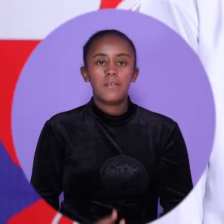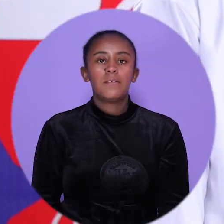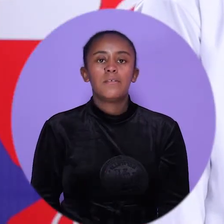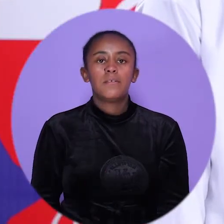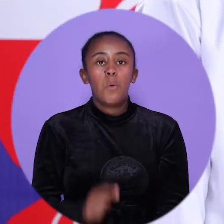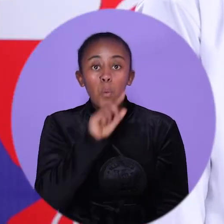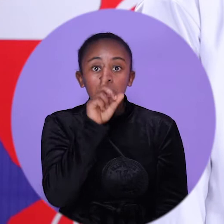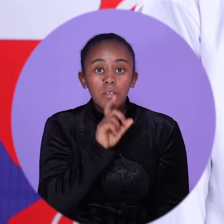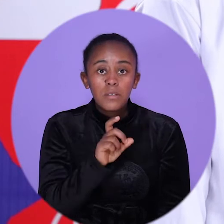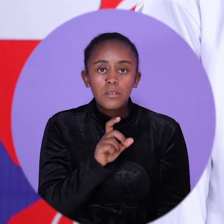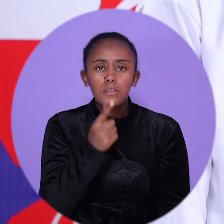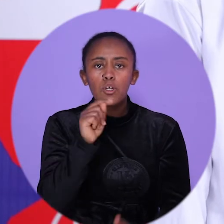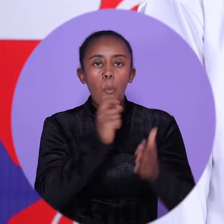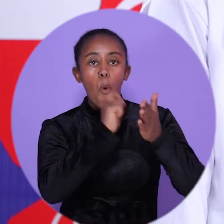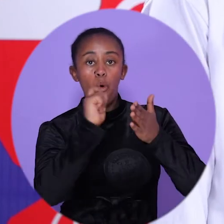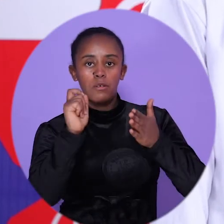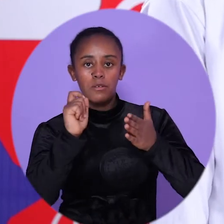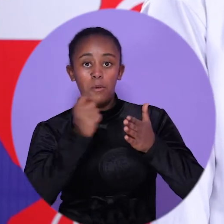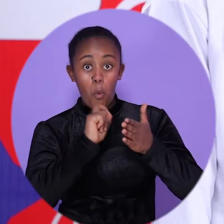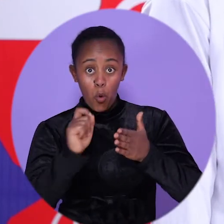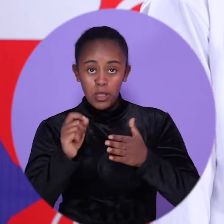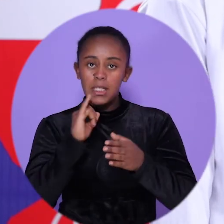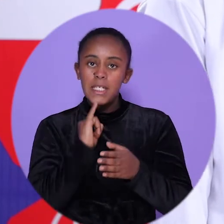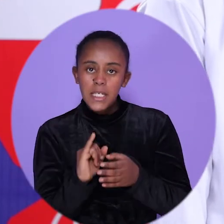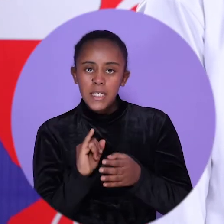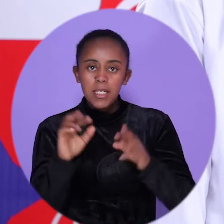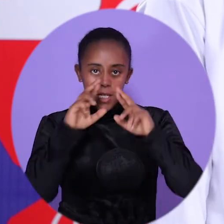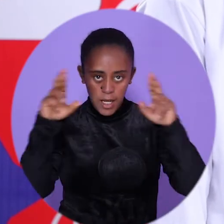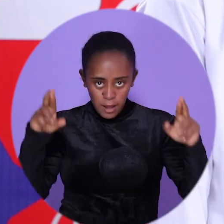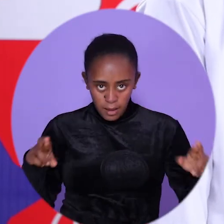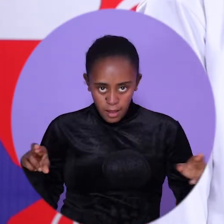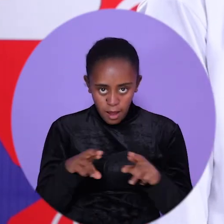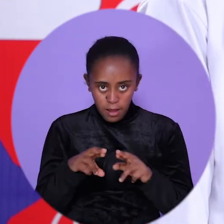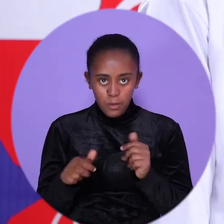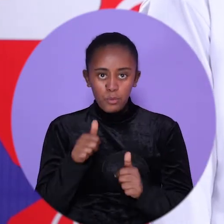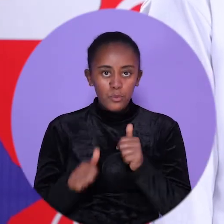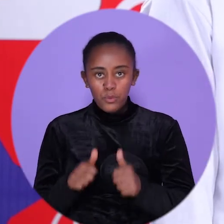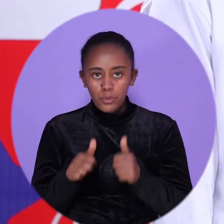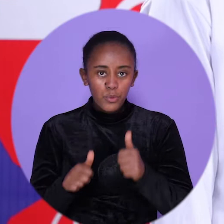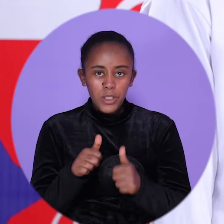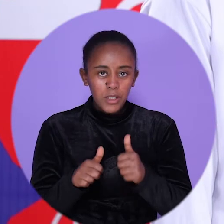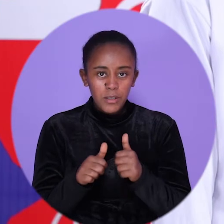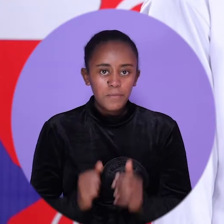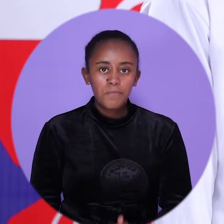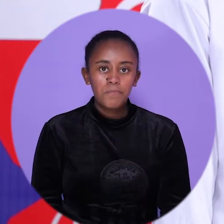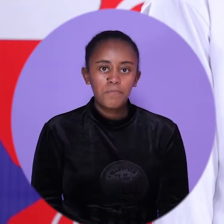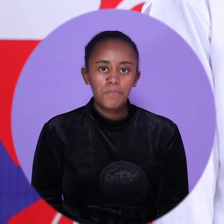Question, it says, the board is a rectangle. So, what will be the answer?